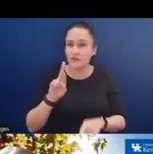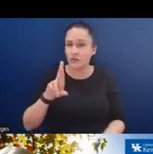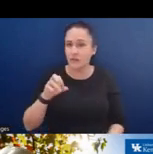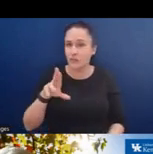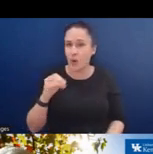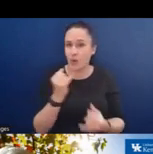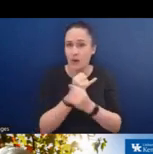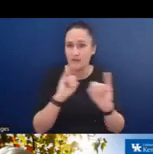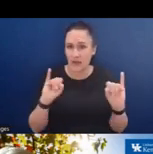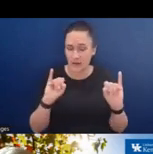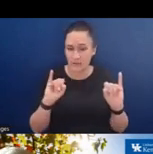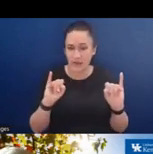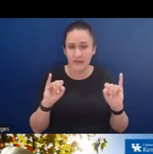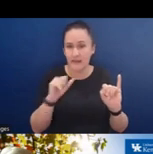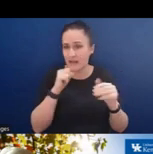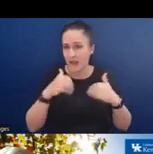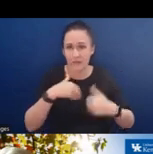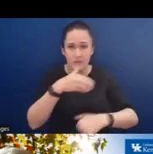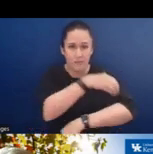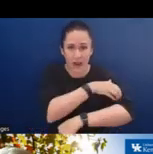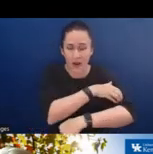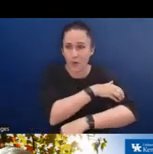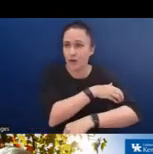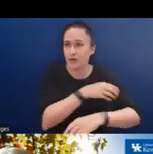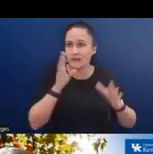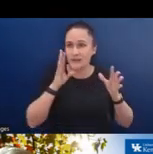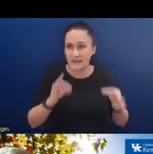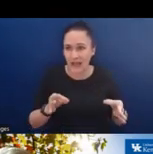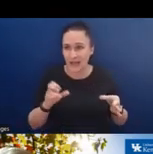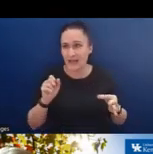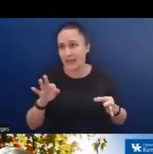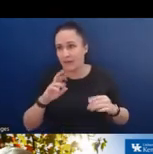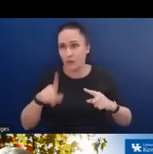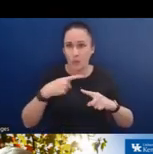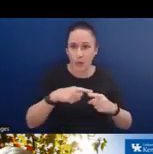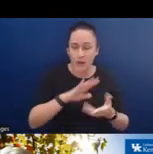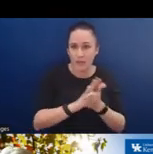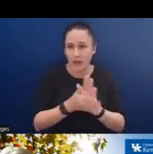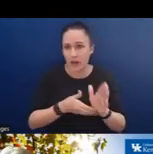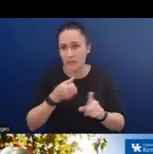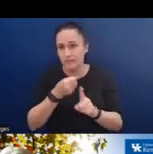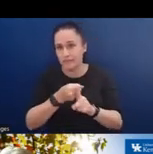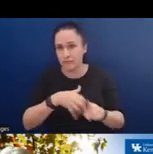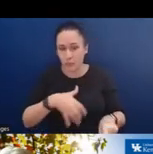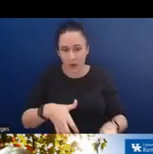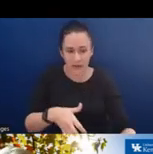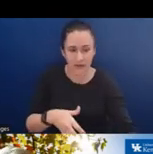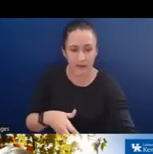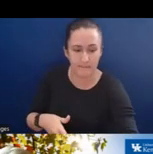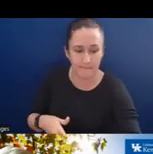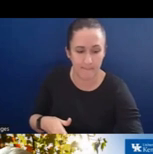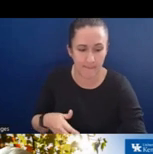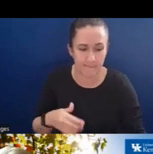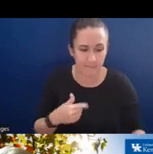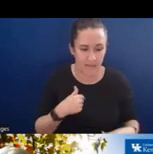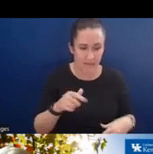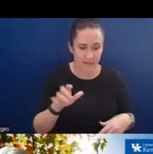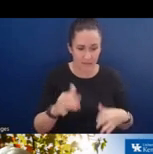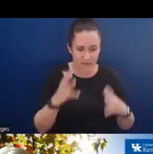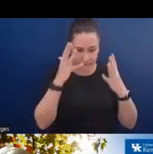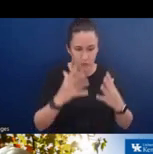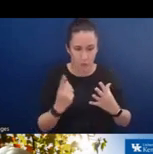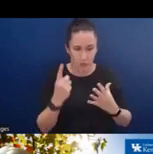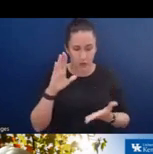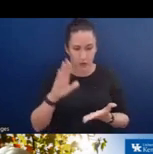power or control to decide when and if they became pregnant. And so that was, sadly, one of the lower scores.